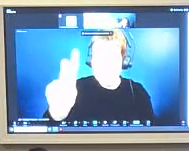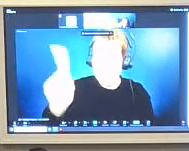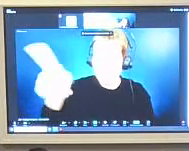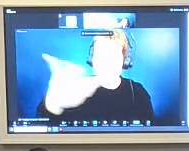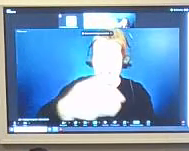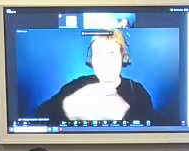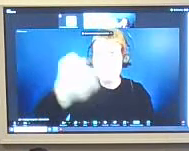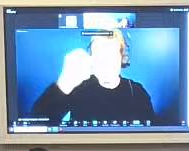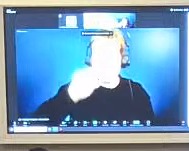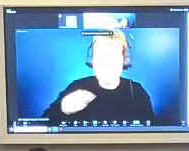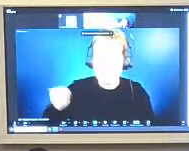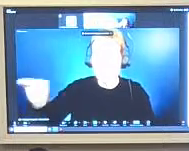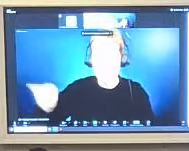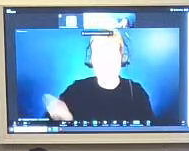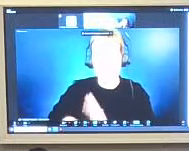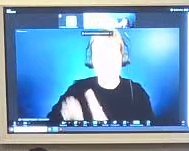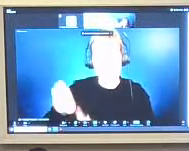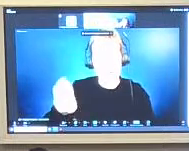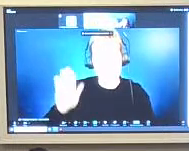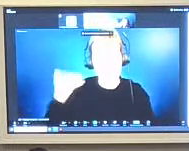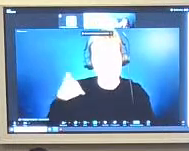who's got a hand? Marka. Okay,